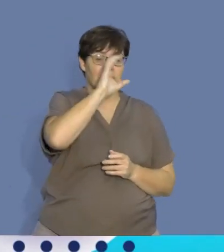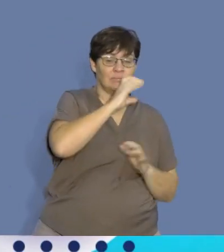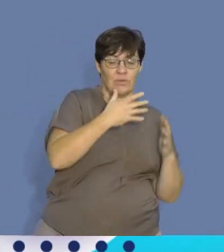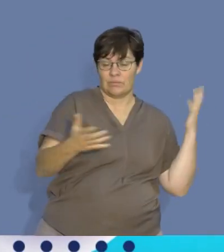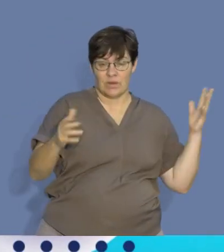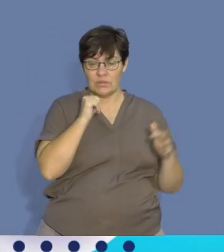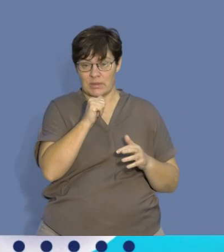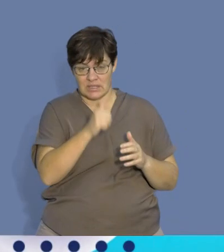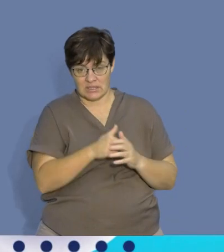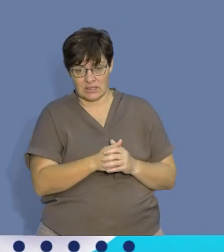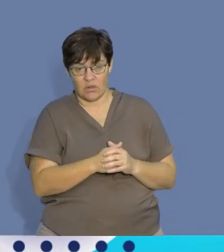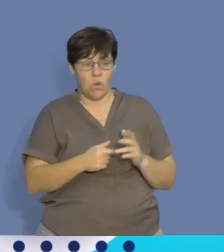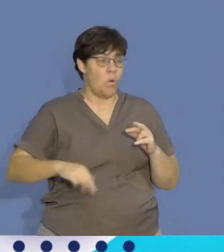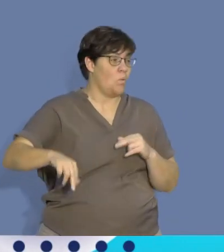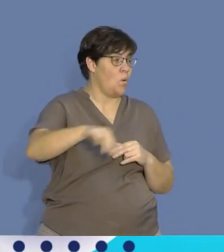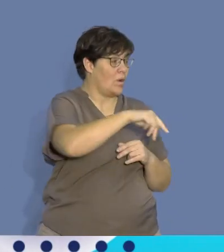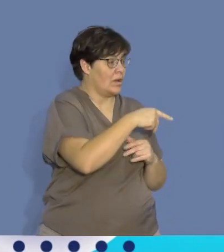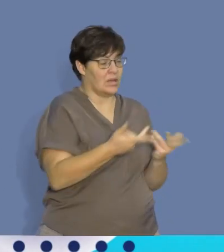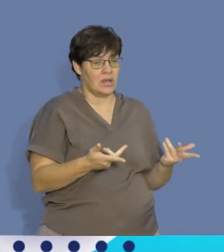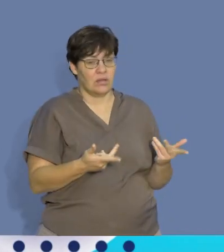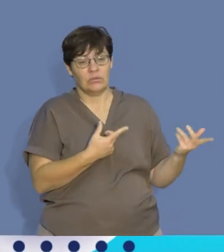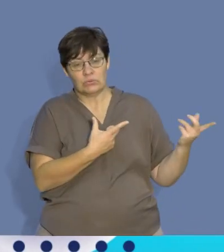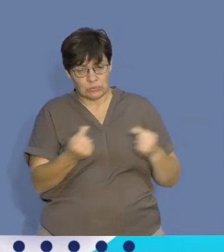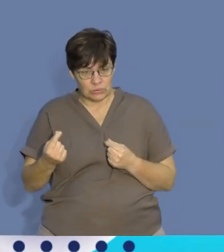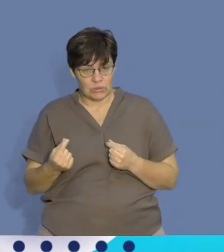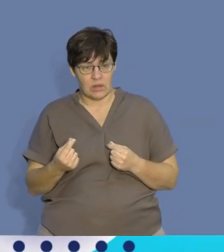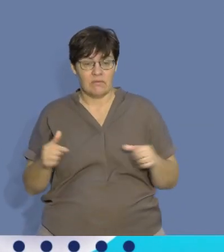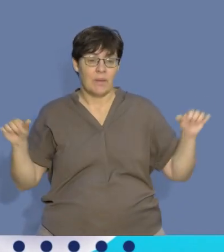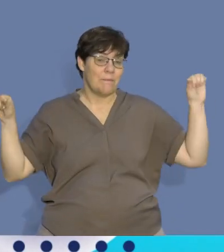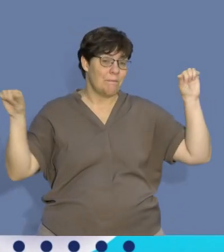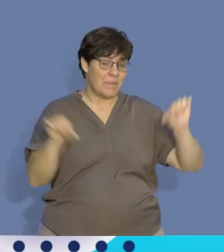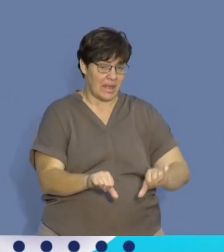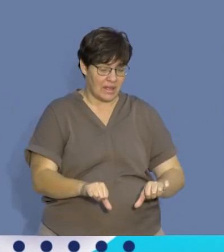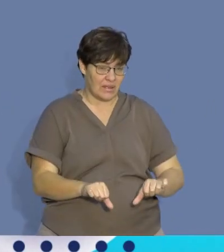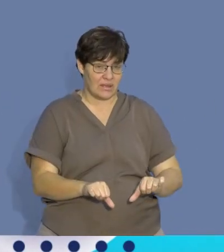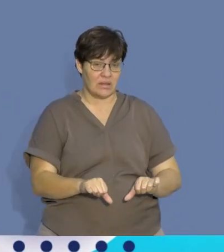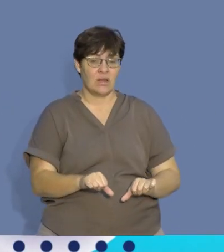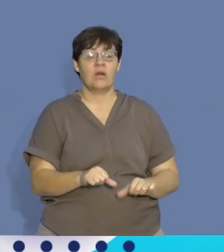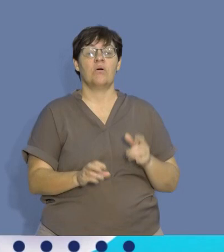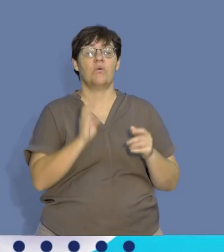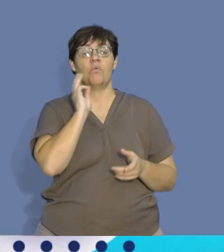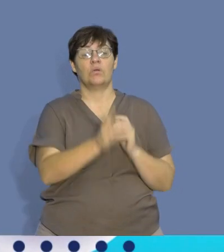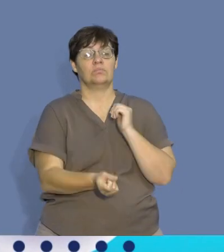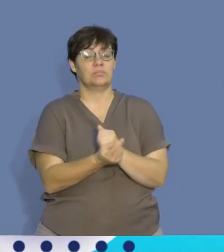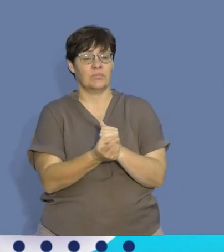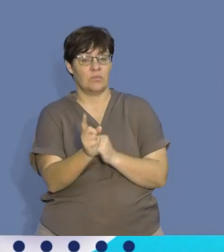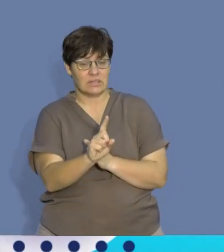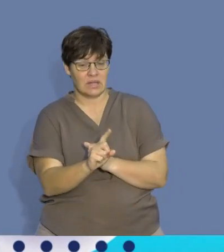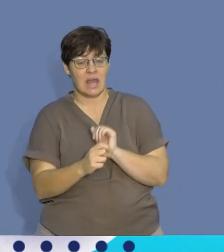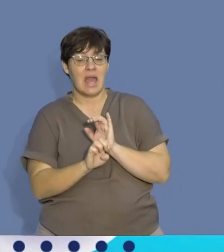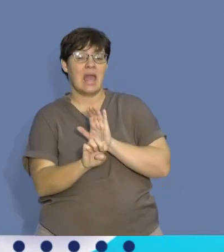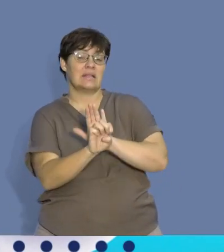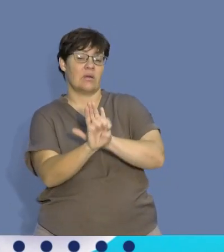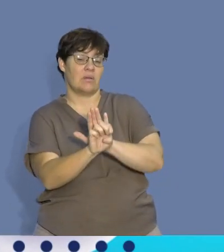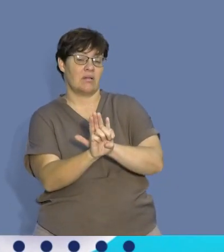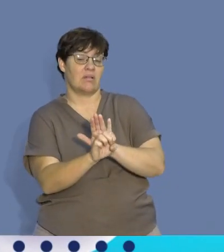to grab that glass of water, whether you want to walk around a bit, do that. And when we return, we will go straight into